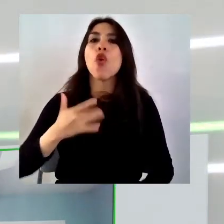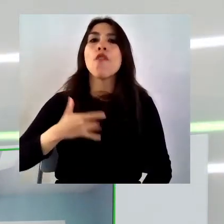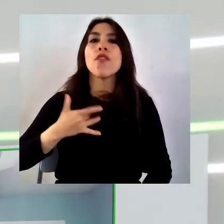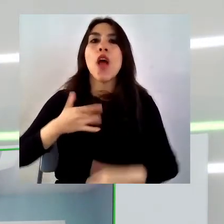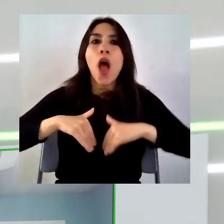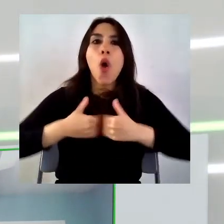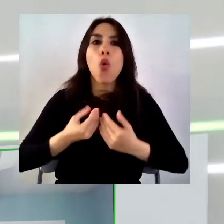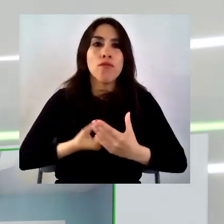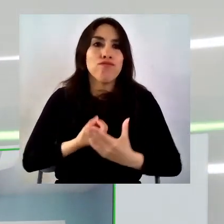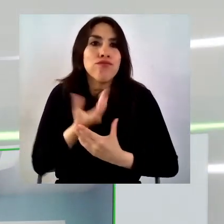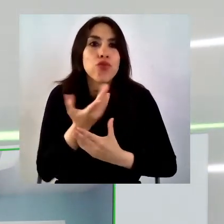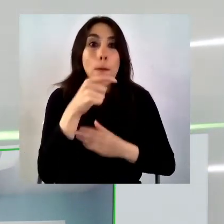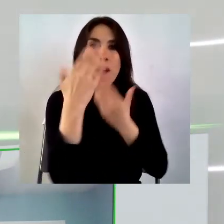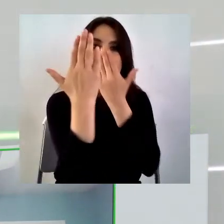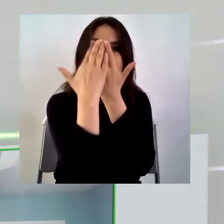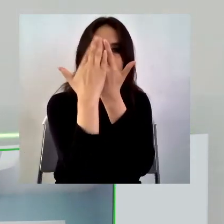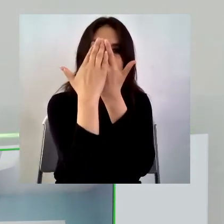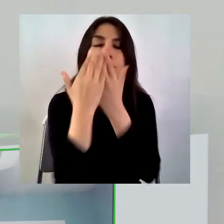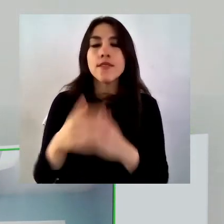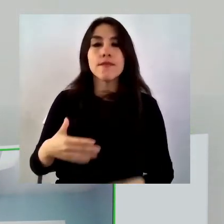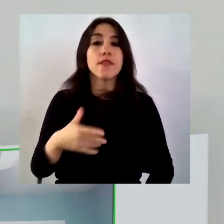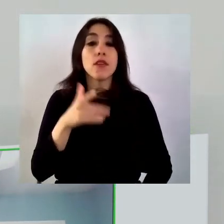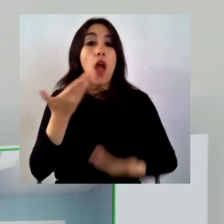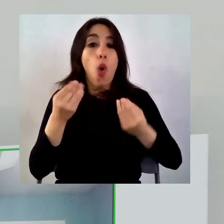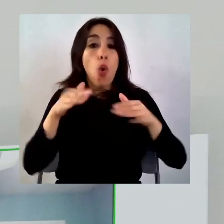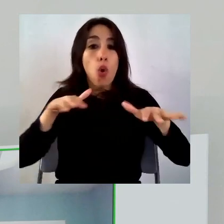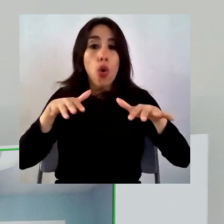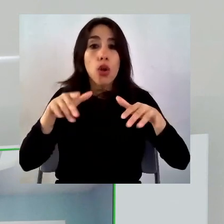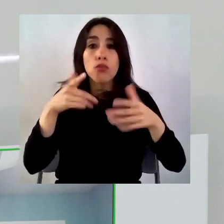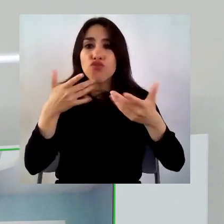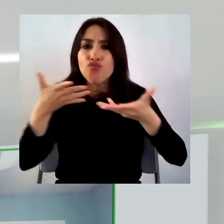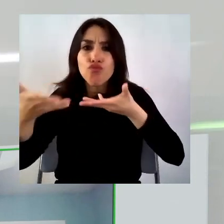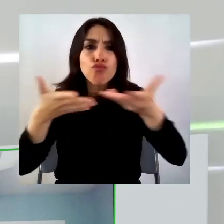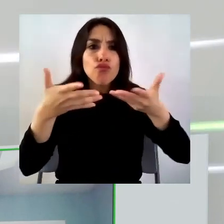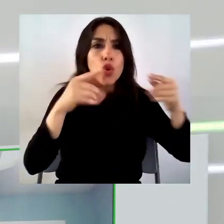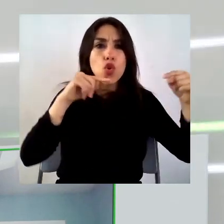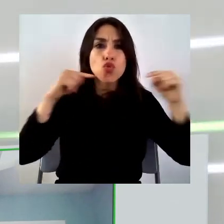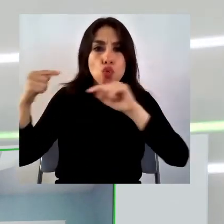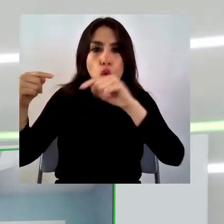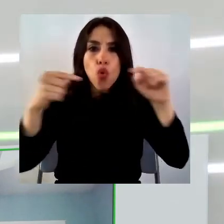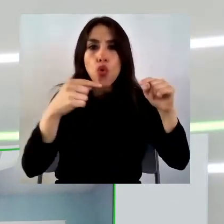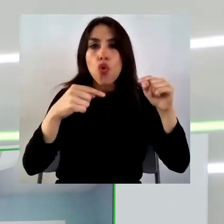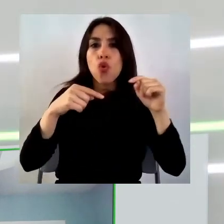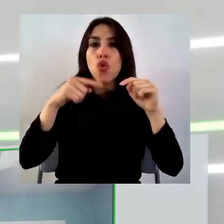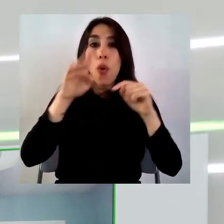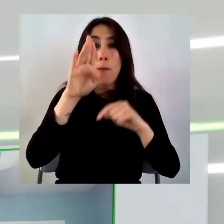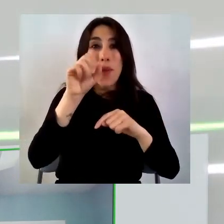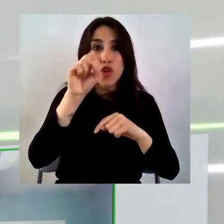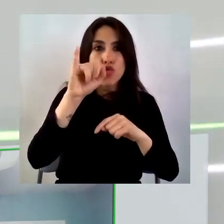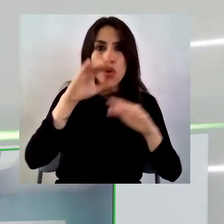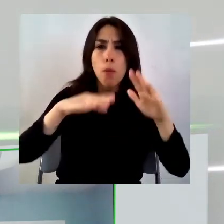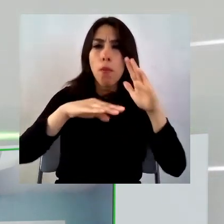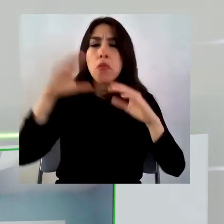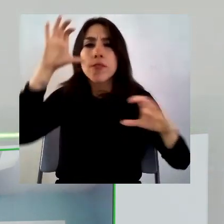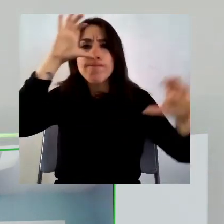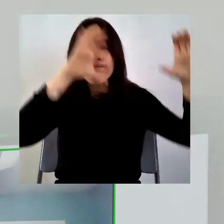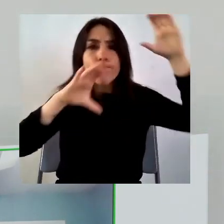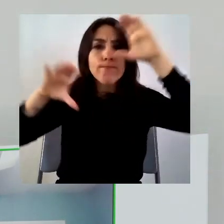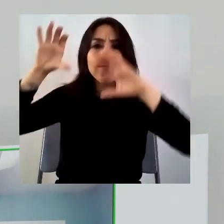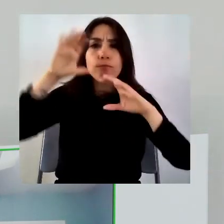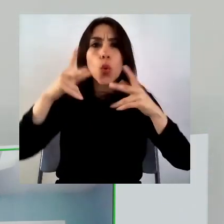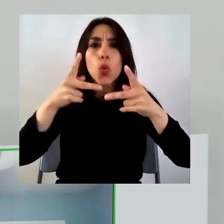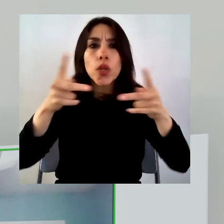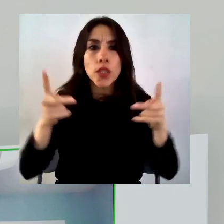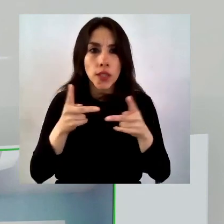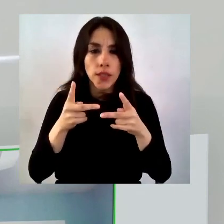lay the foundation. Look for ways to proactively and purposefully embed these